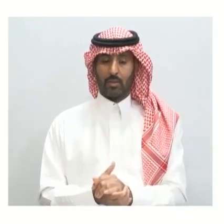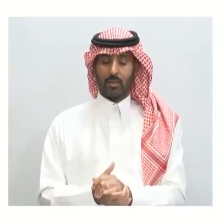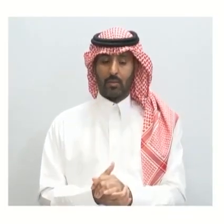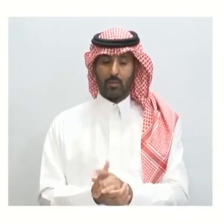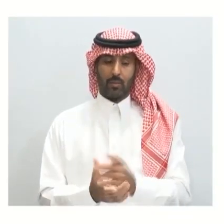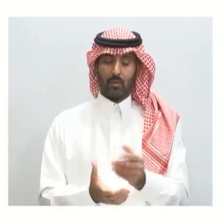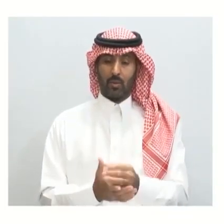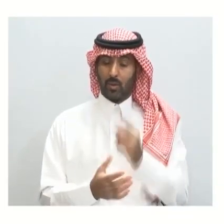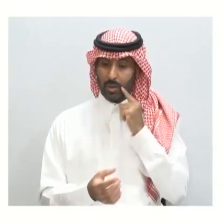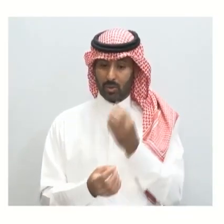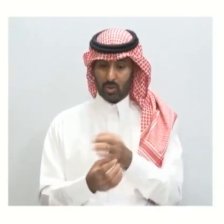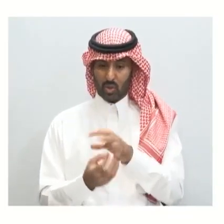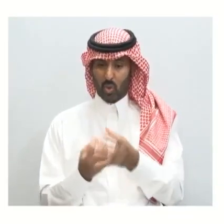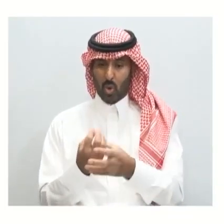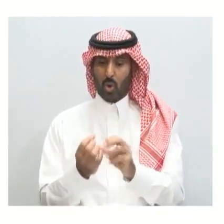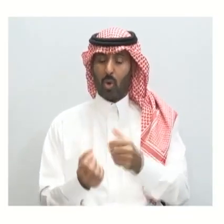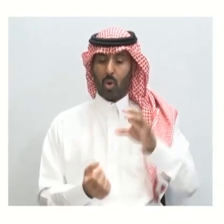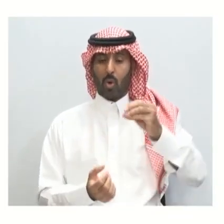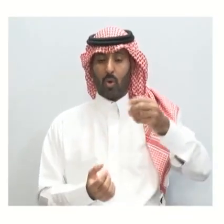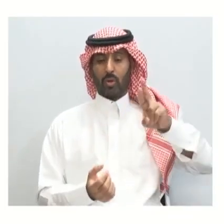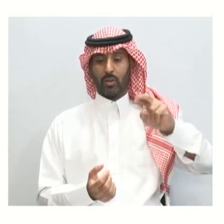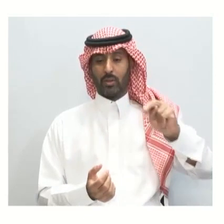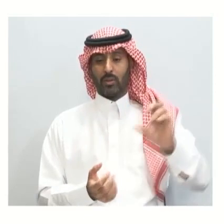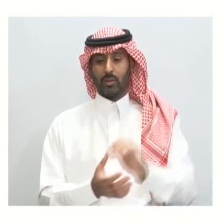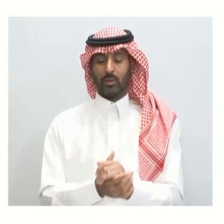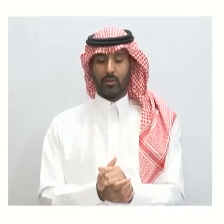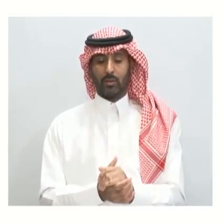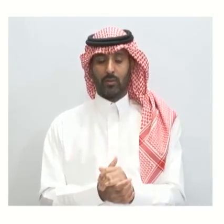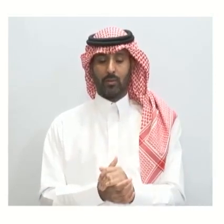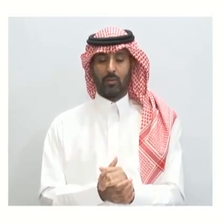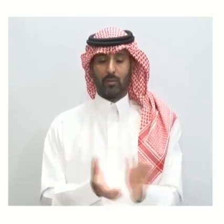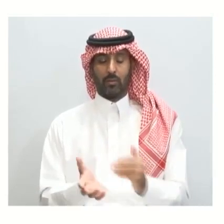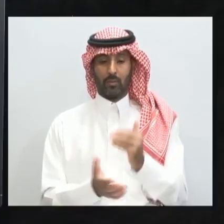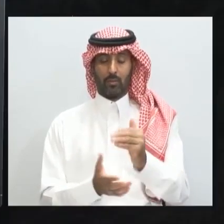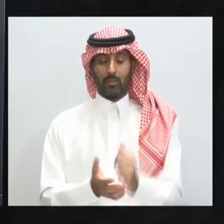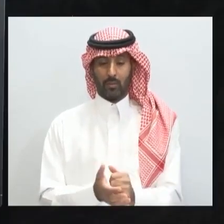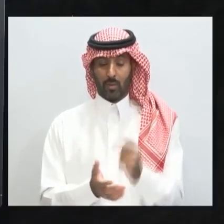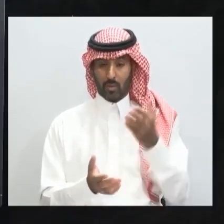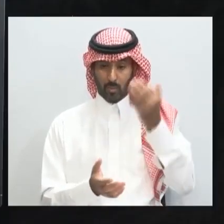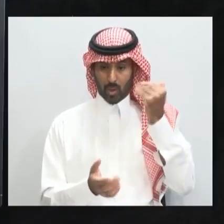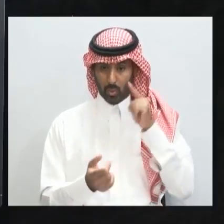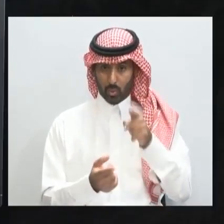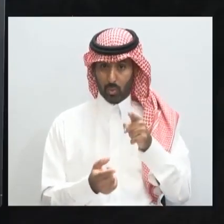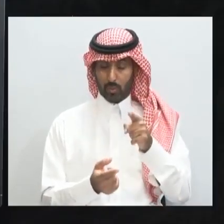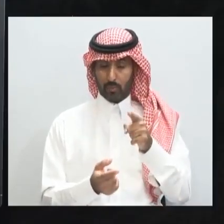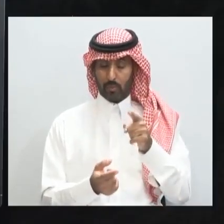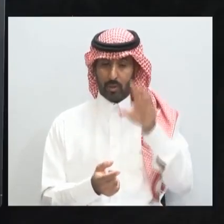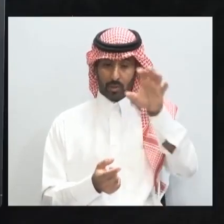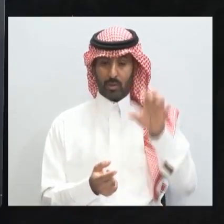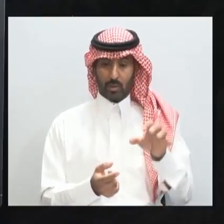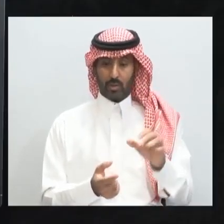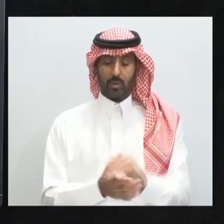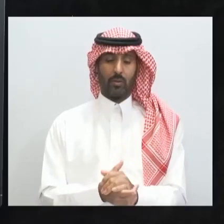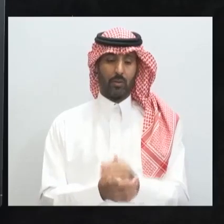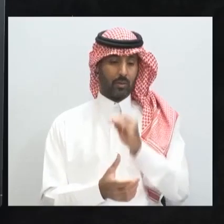is corn, or we can say in the sentence, another is corn. Now also here, just to remind you, now if we have the sentence